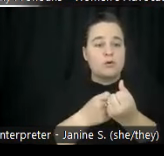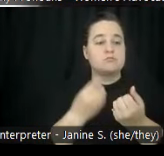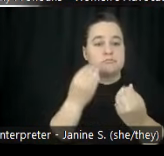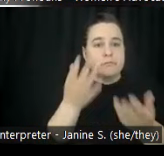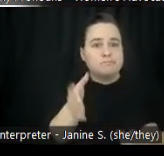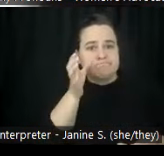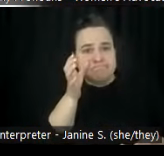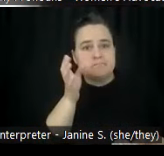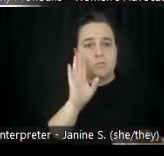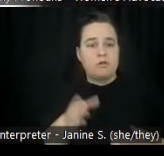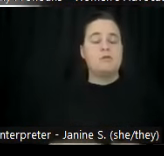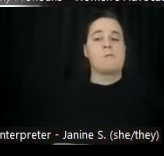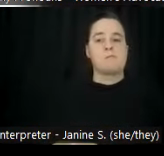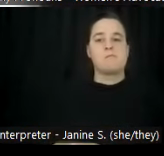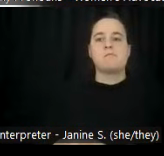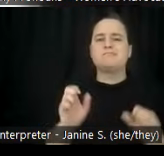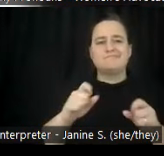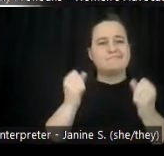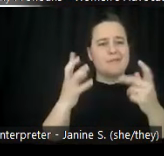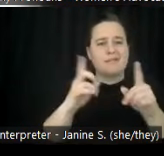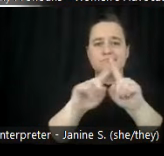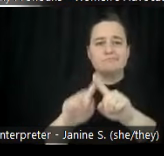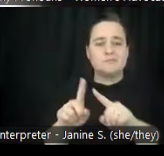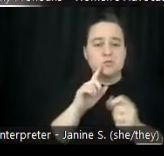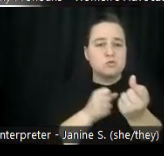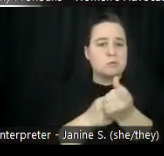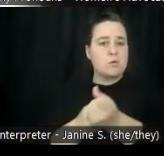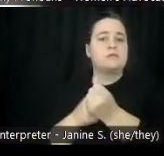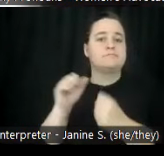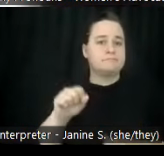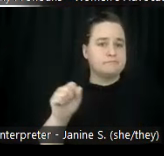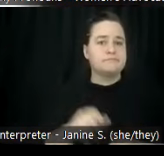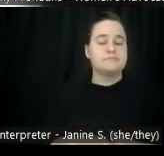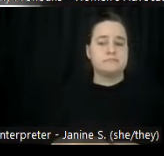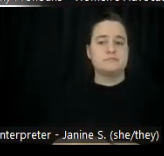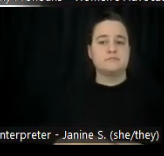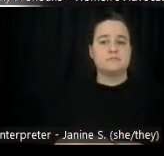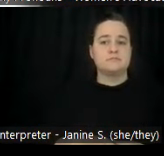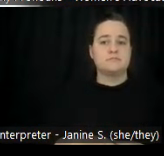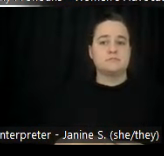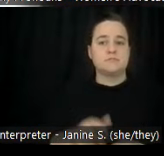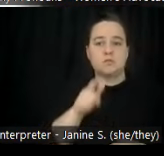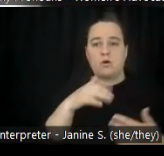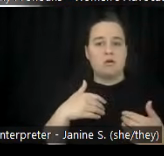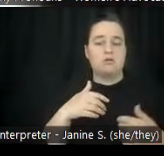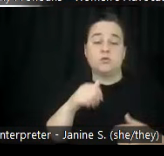Yeah, lots of different ways to support survivors, especially those who aren't identifying as straight